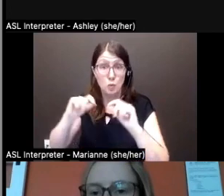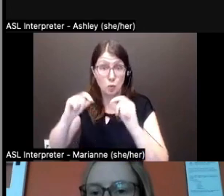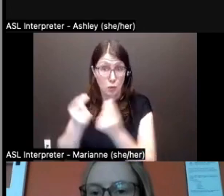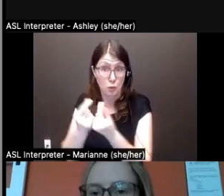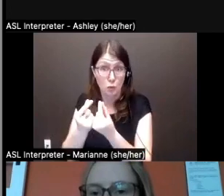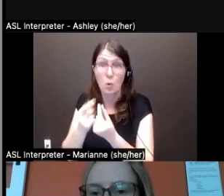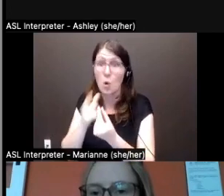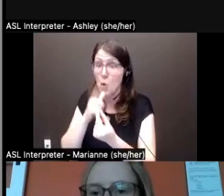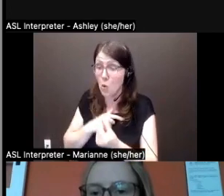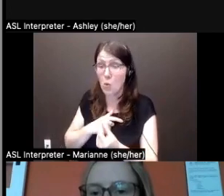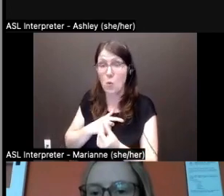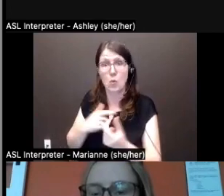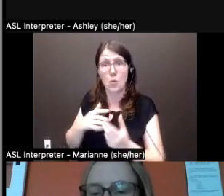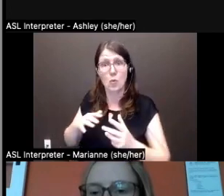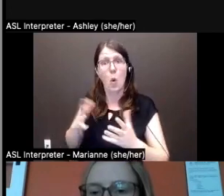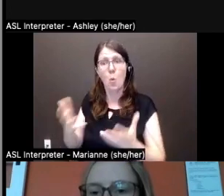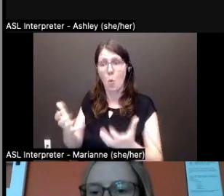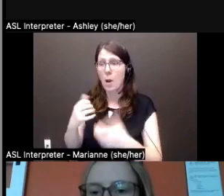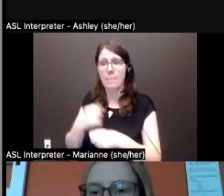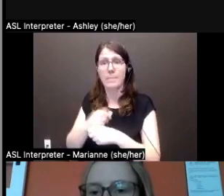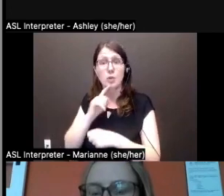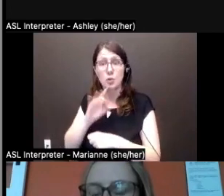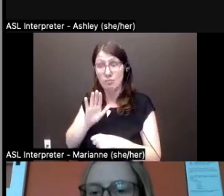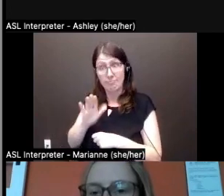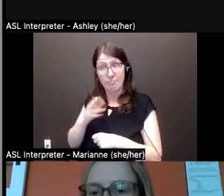accessible and